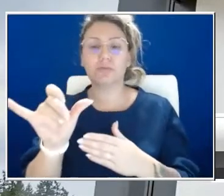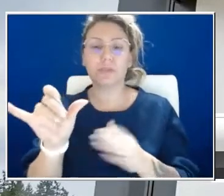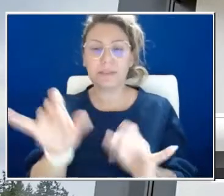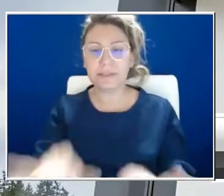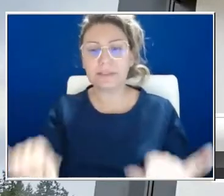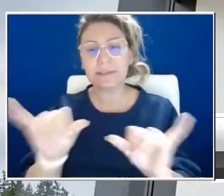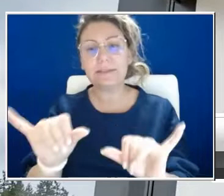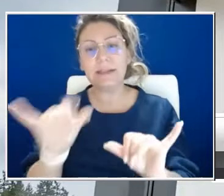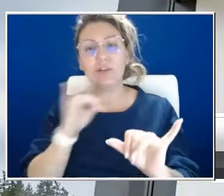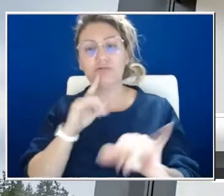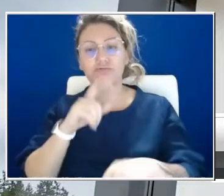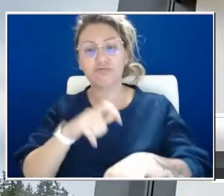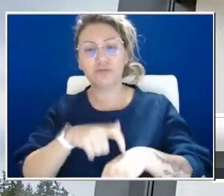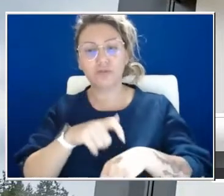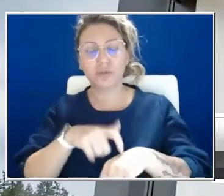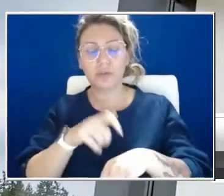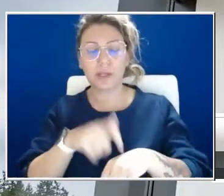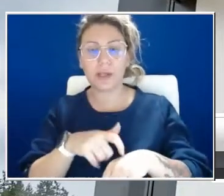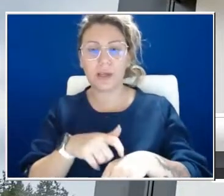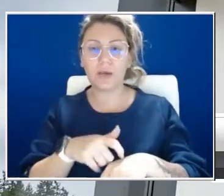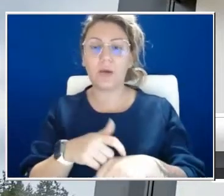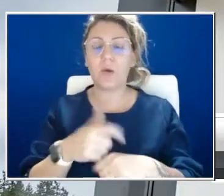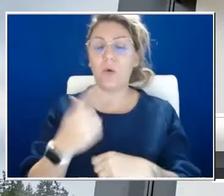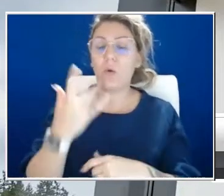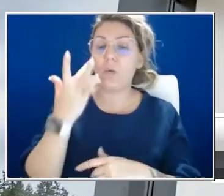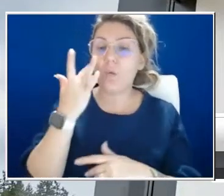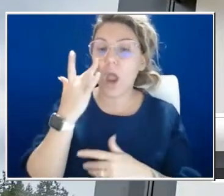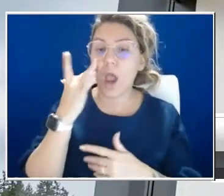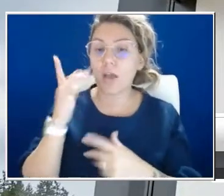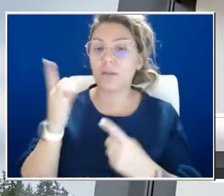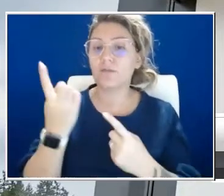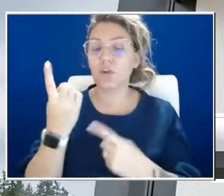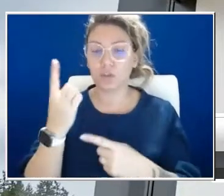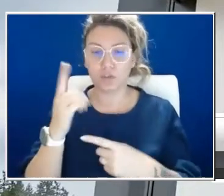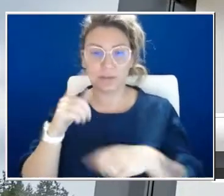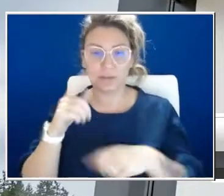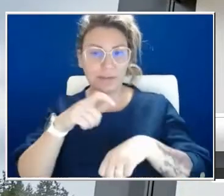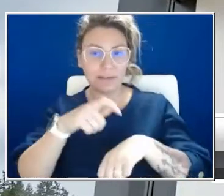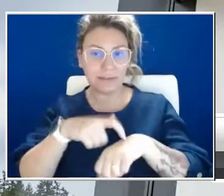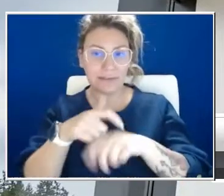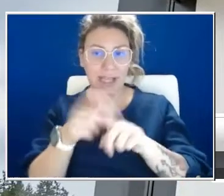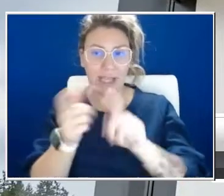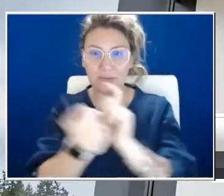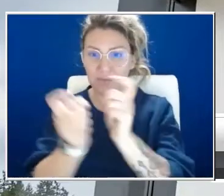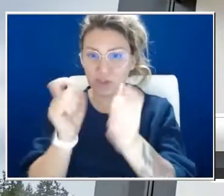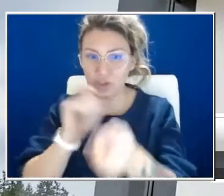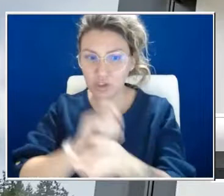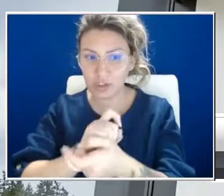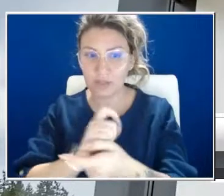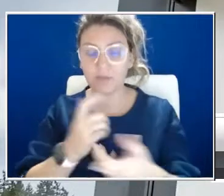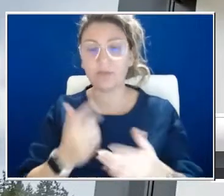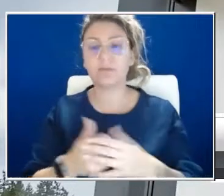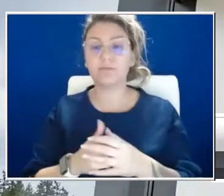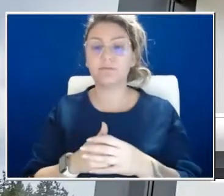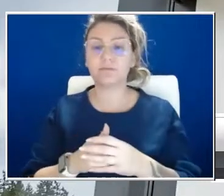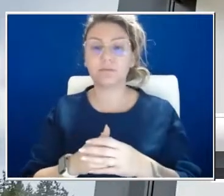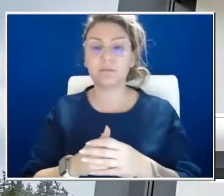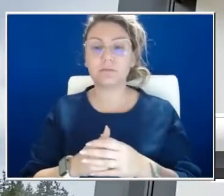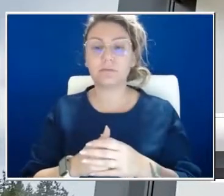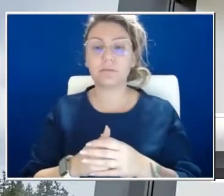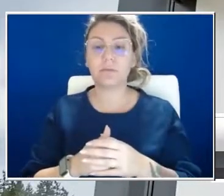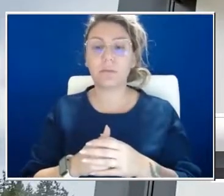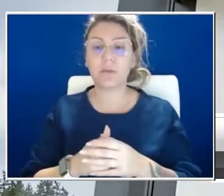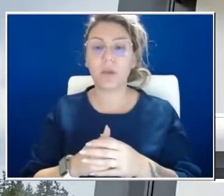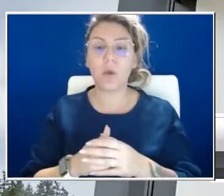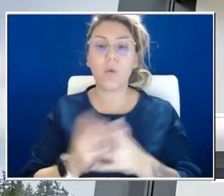basically. Number one is we do not want time shift. And the second argument is we want to keep the permanent